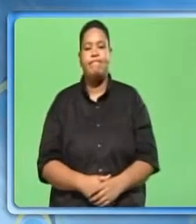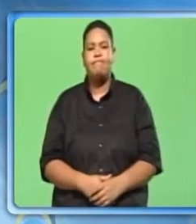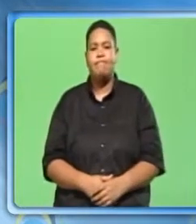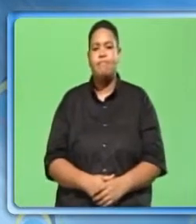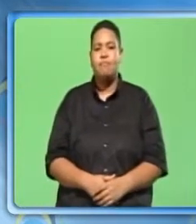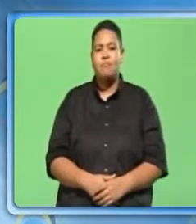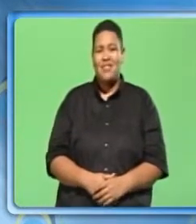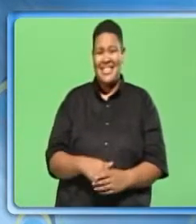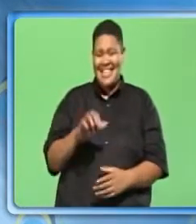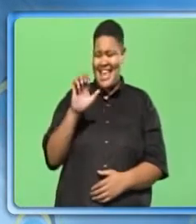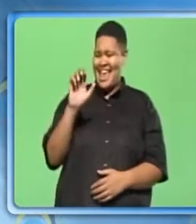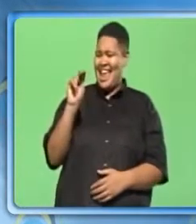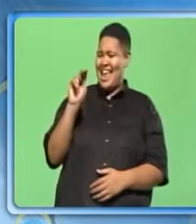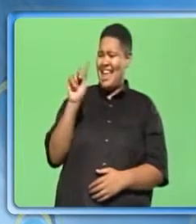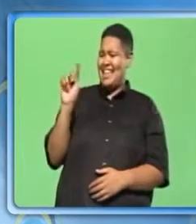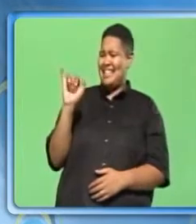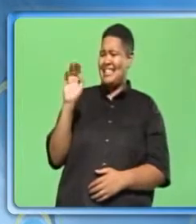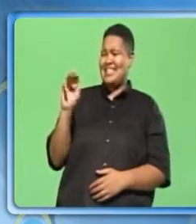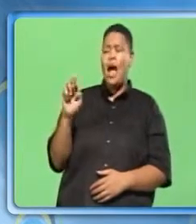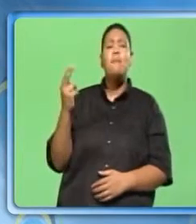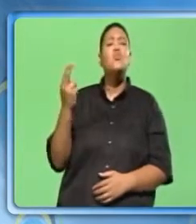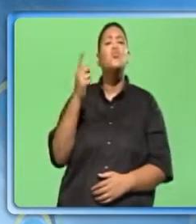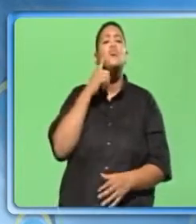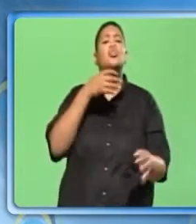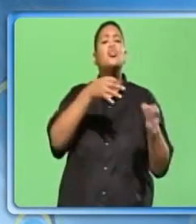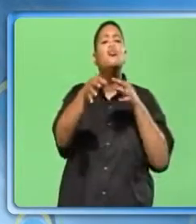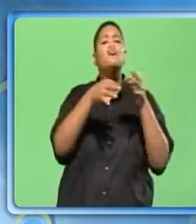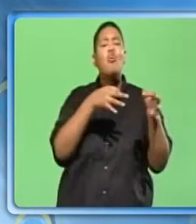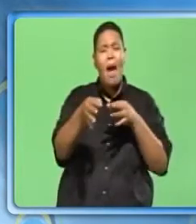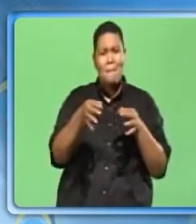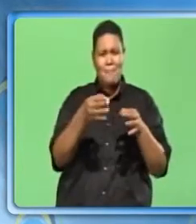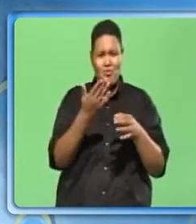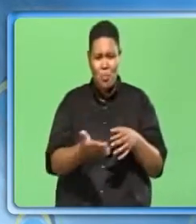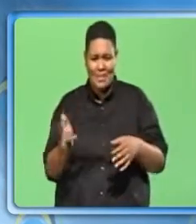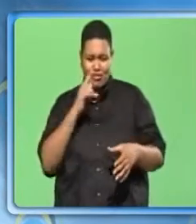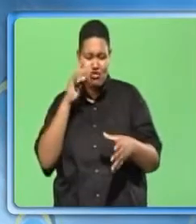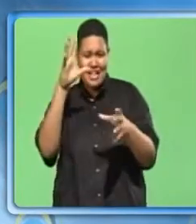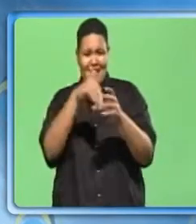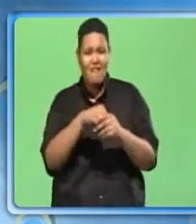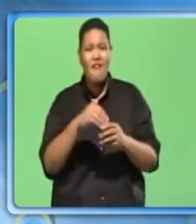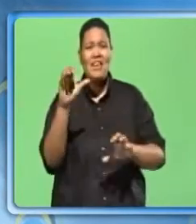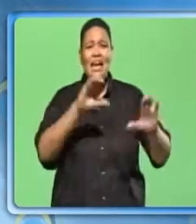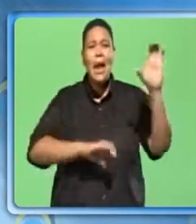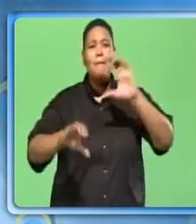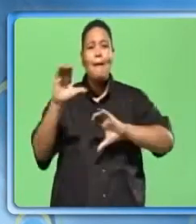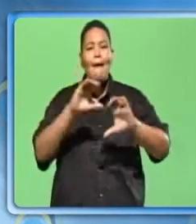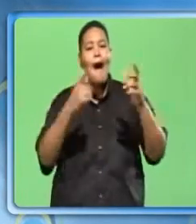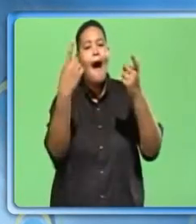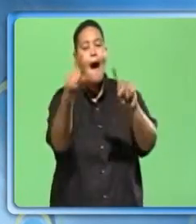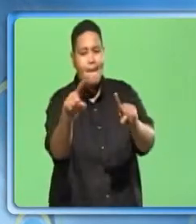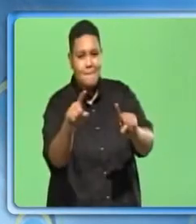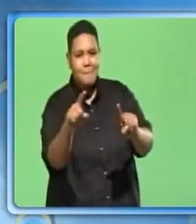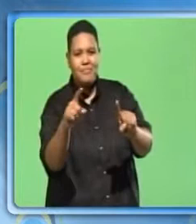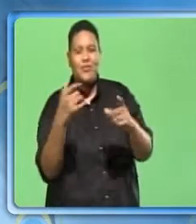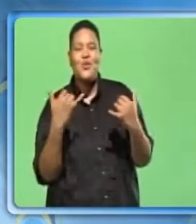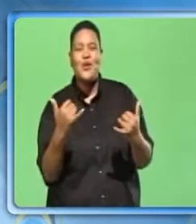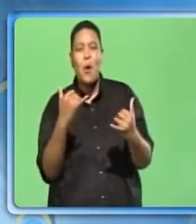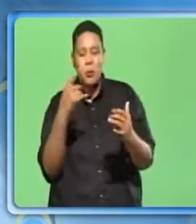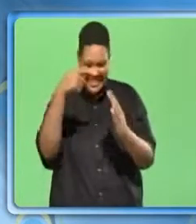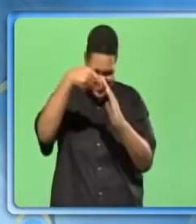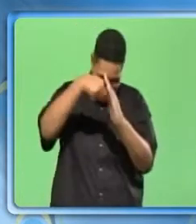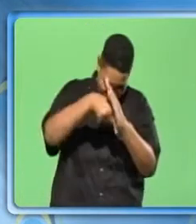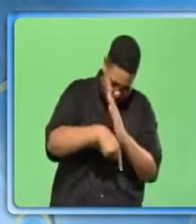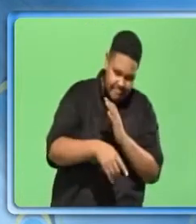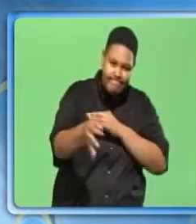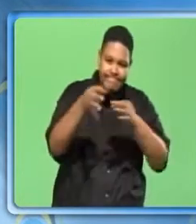So far, the term enzyme has been used to describe a substance that is involved in chemical reactions. Let us get deeper